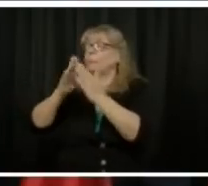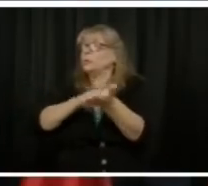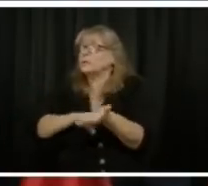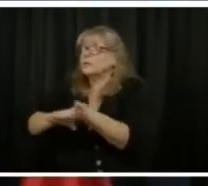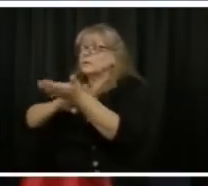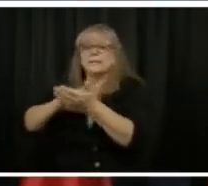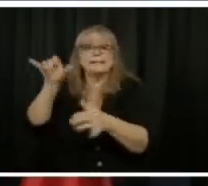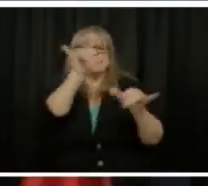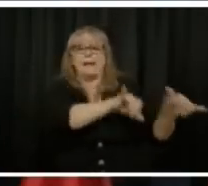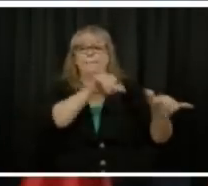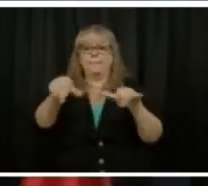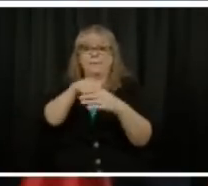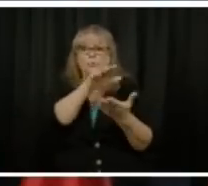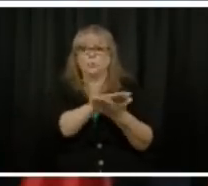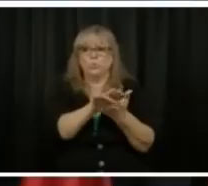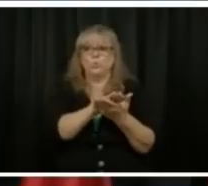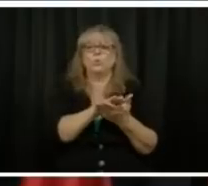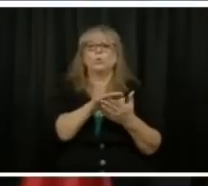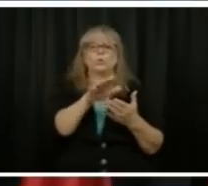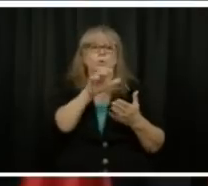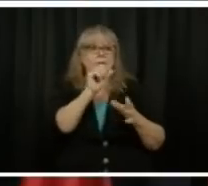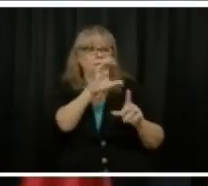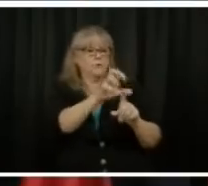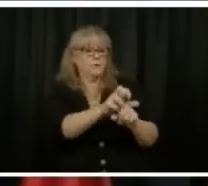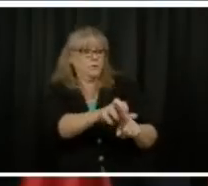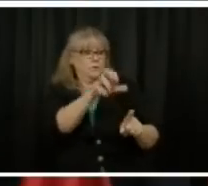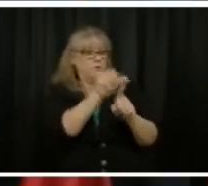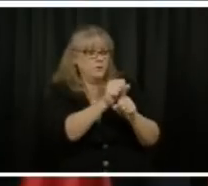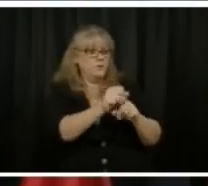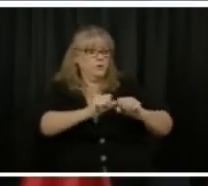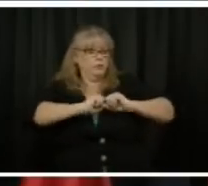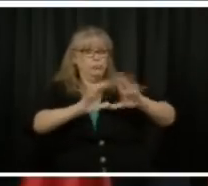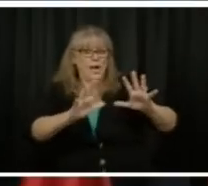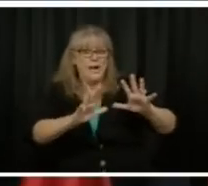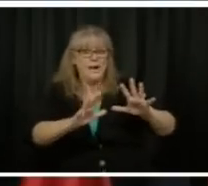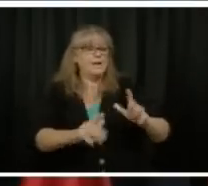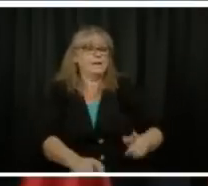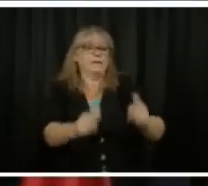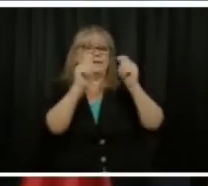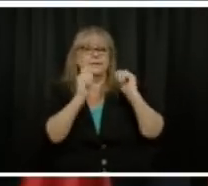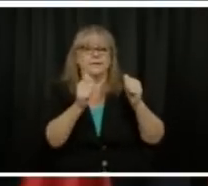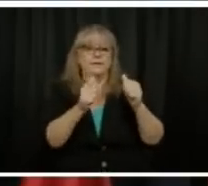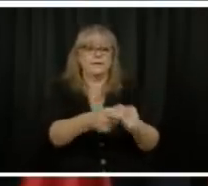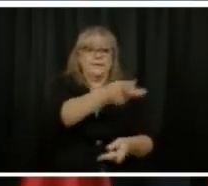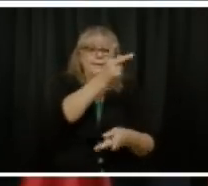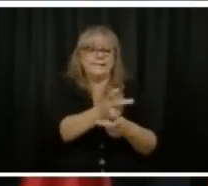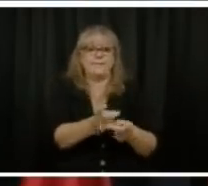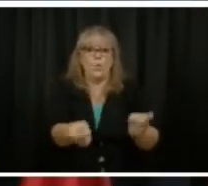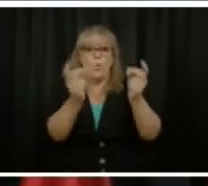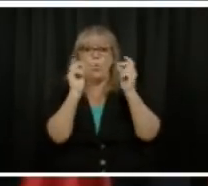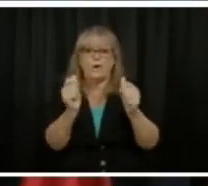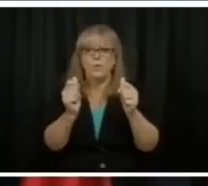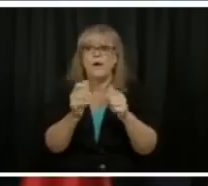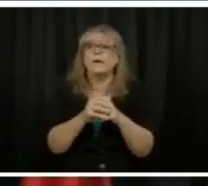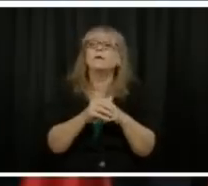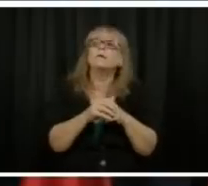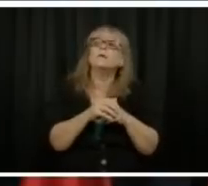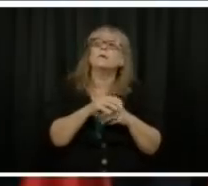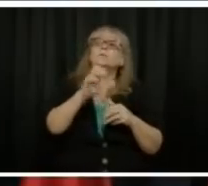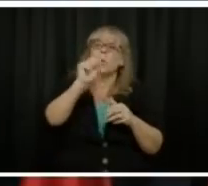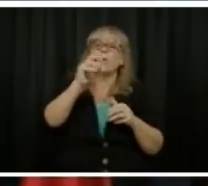any outbreak early and prevent it from becoming a school-wide or community-wide outbreak, and as well as having the safety protocols in our